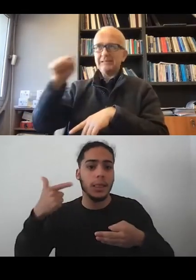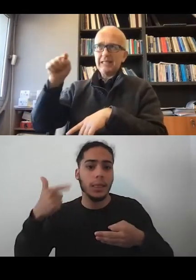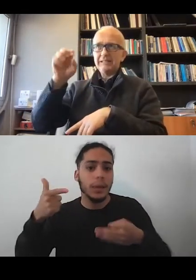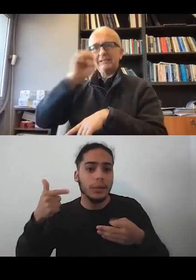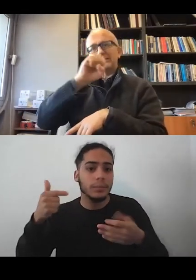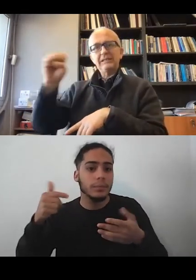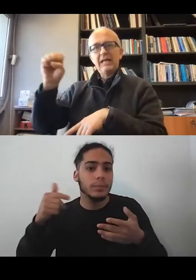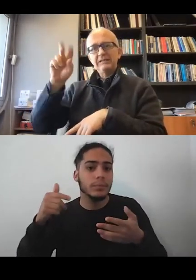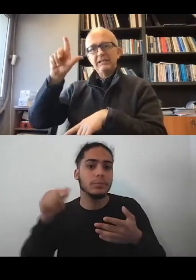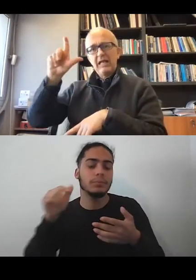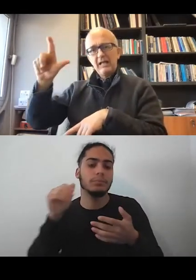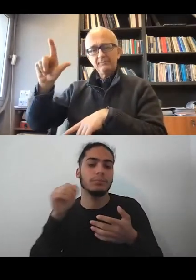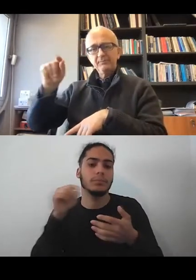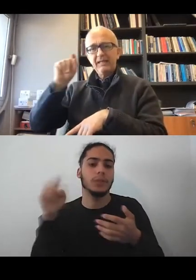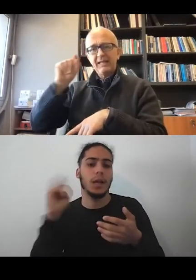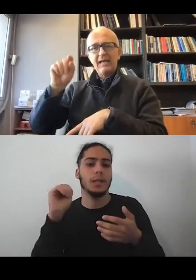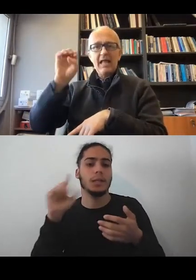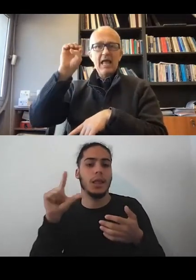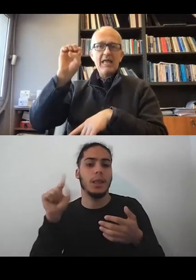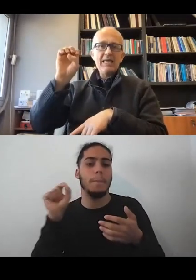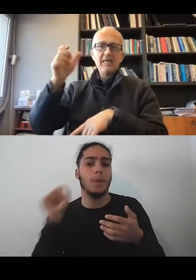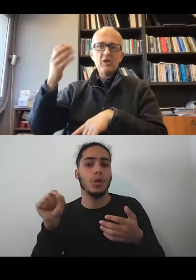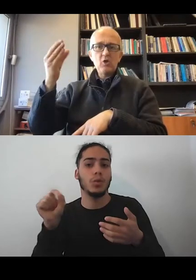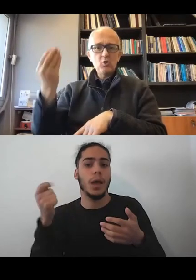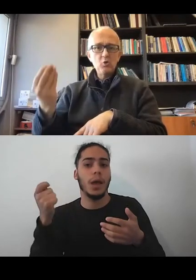cat-sl.eu would be the starting point